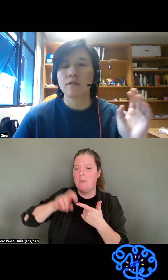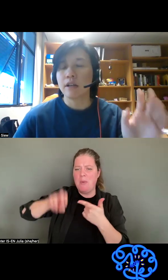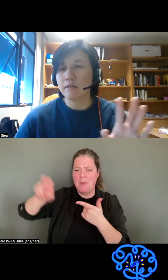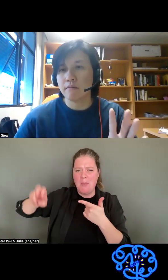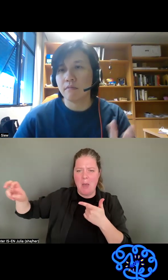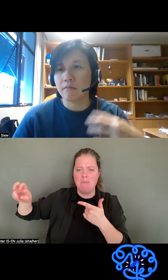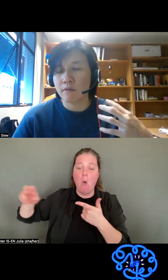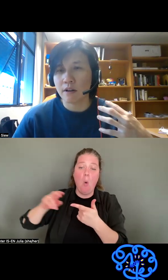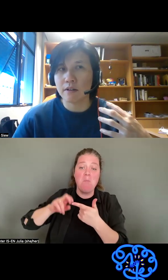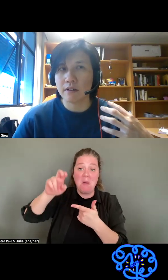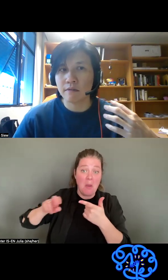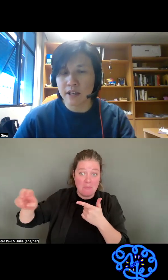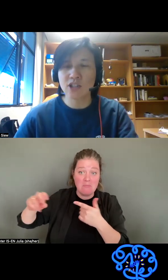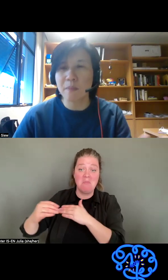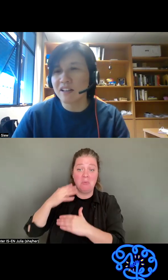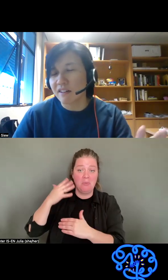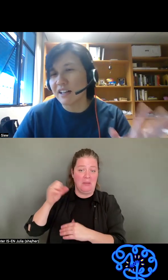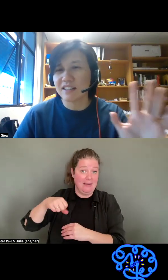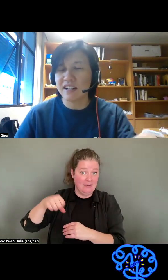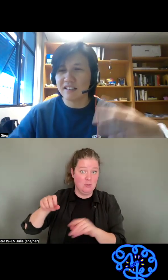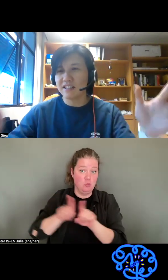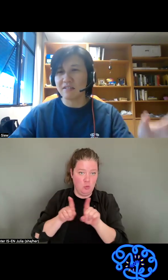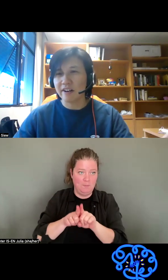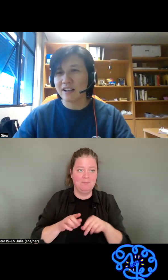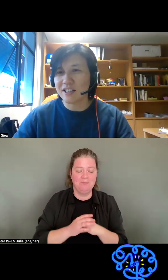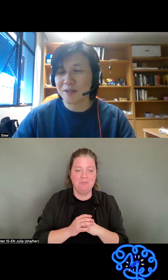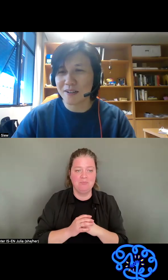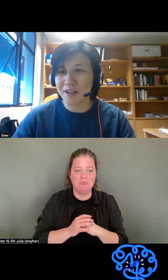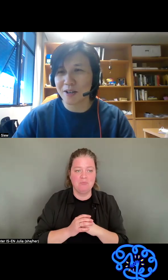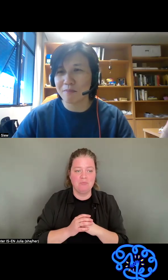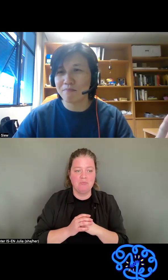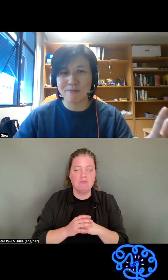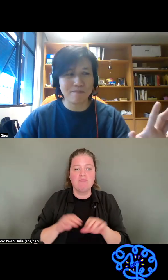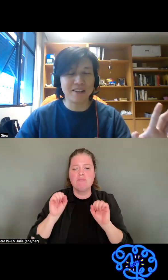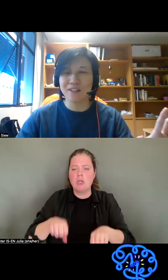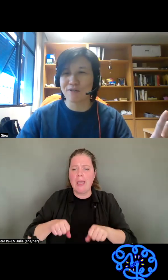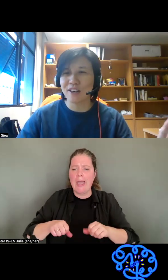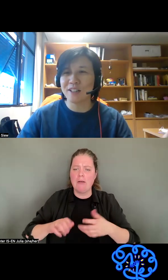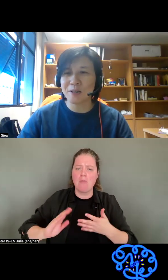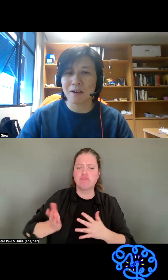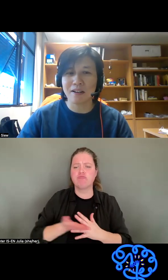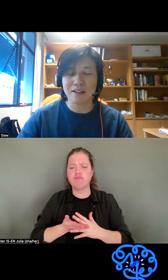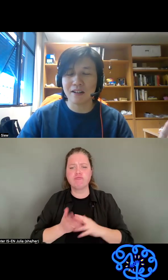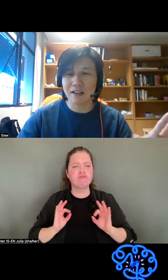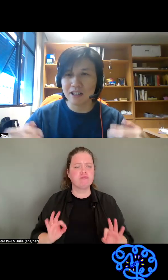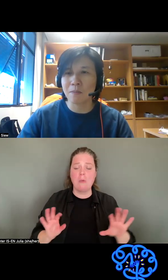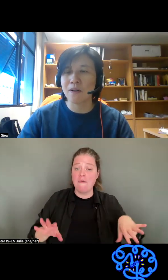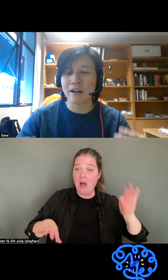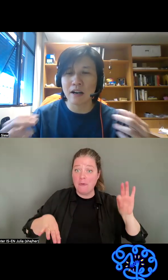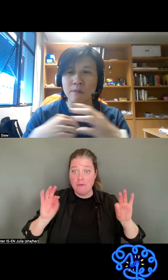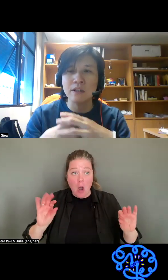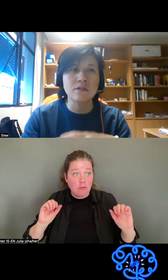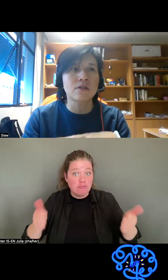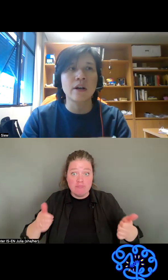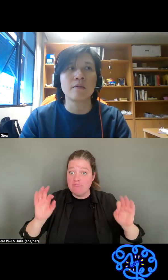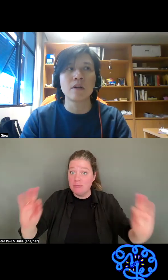okay, so I think we can stop here, right, and say that this is a very nice pattern of findings, but at this point,